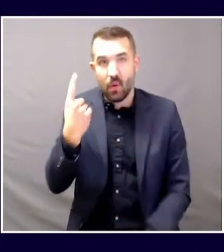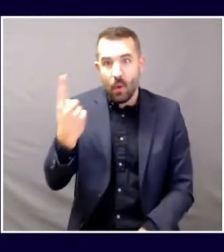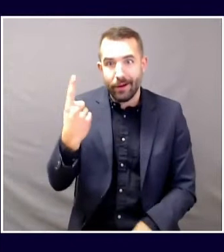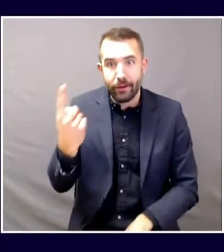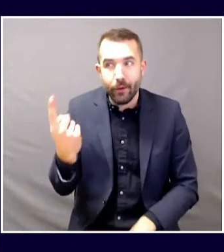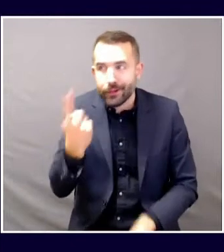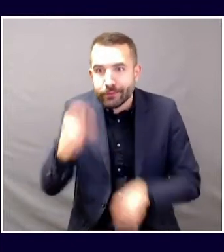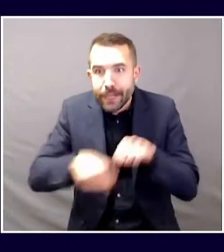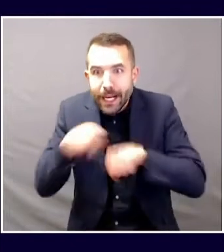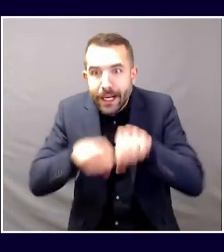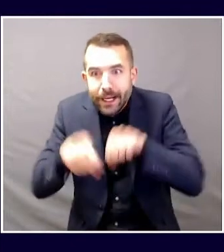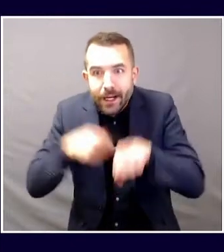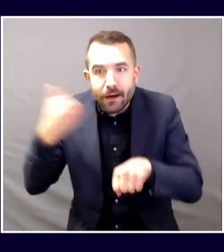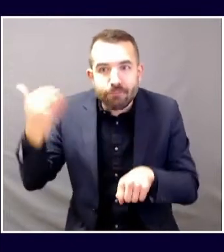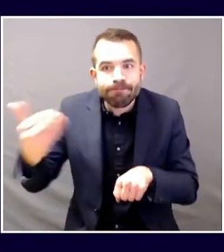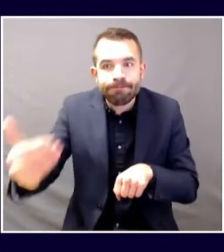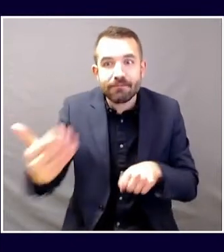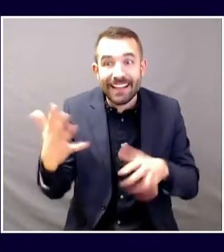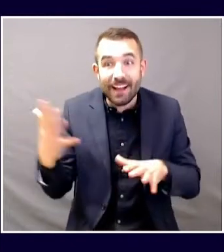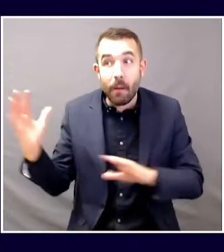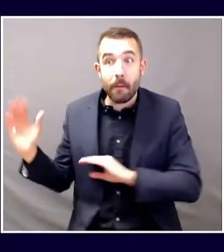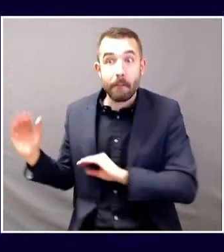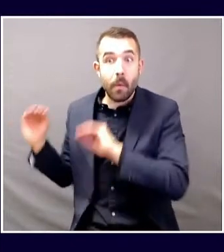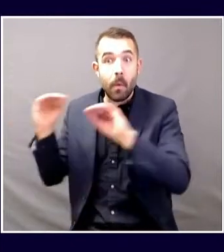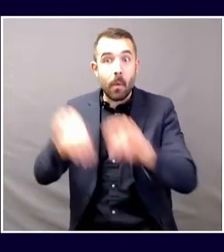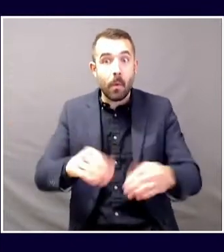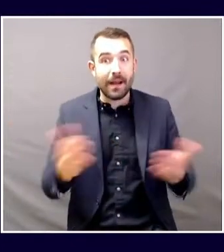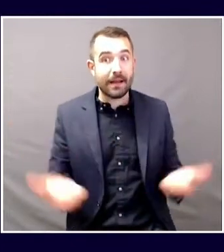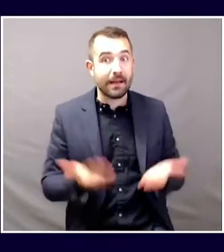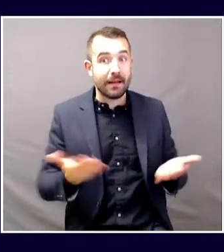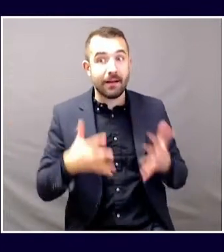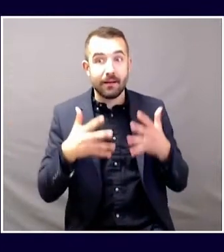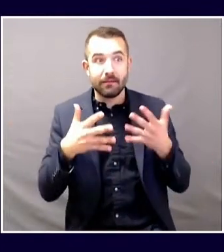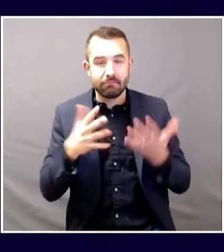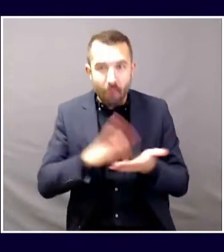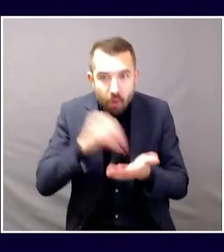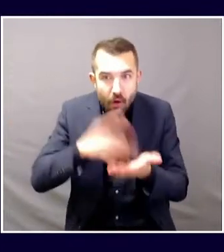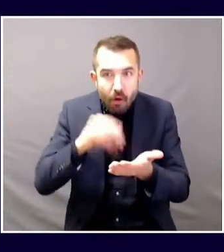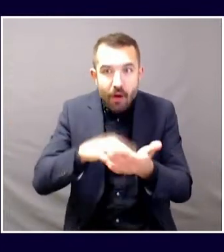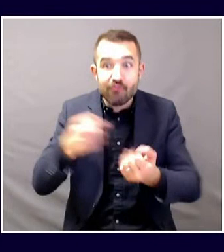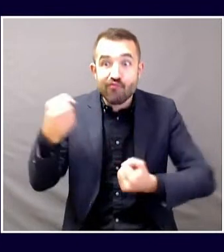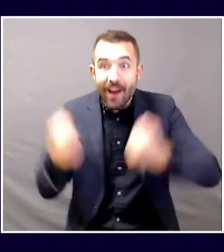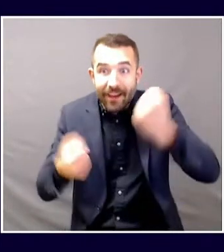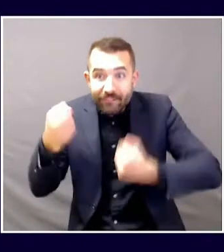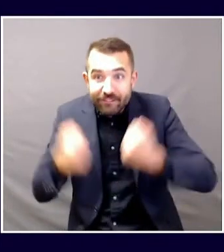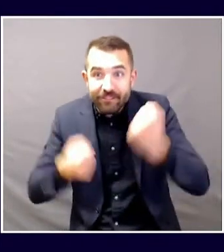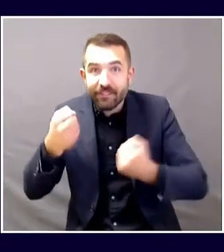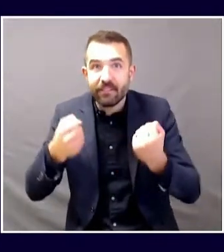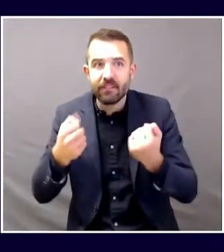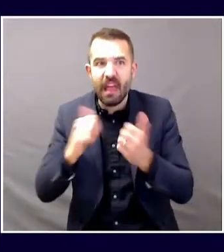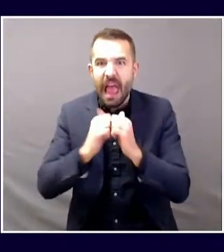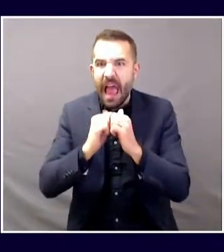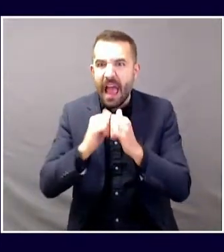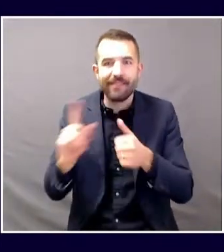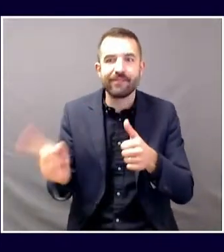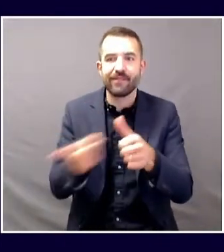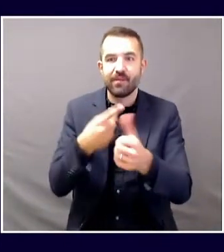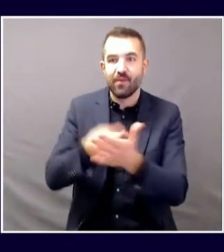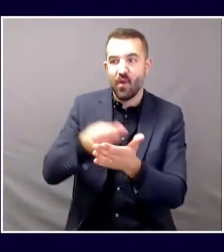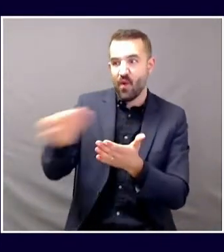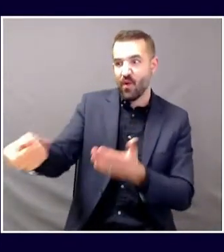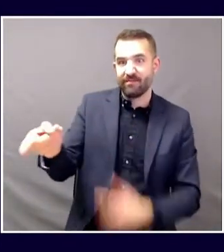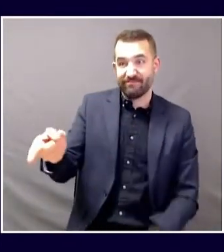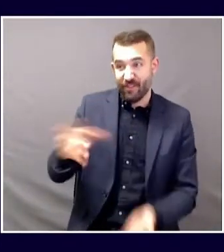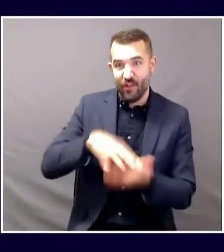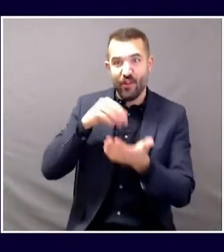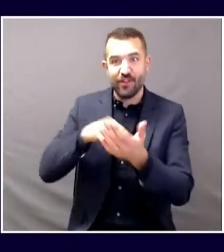entire understanding of cars was forever informed by that very first purchase, what that very